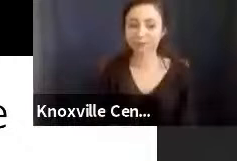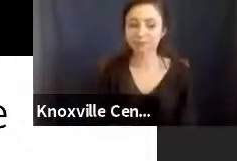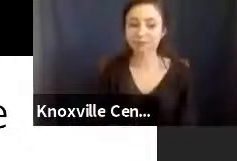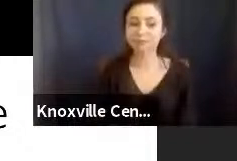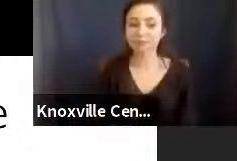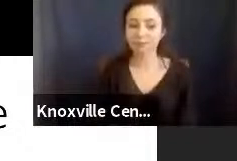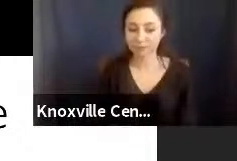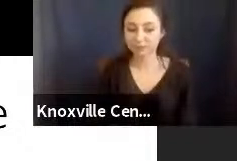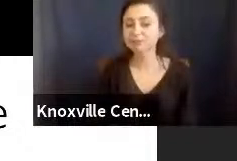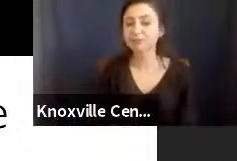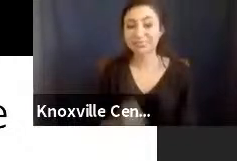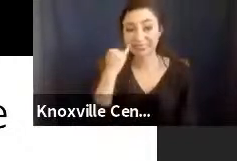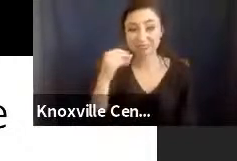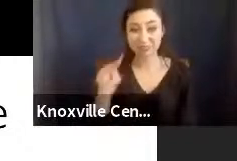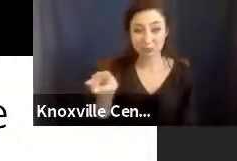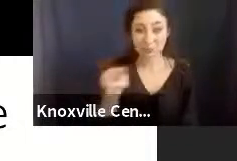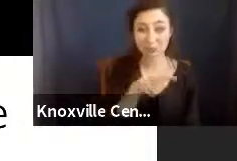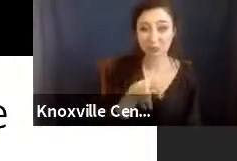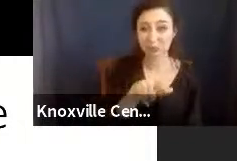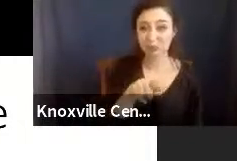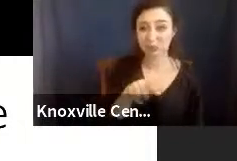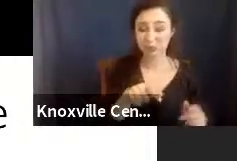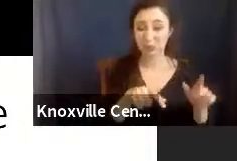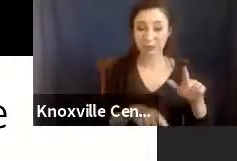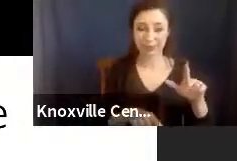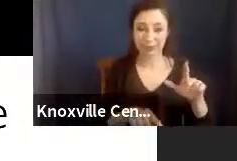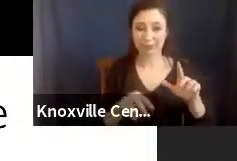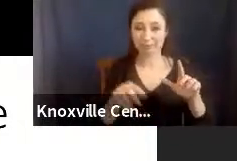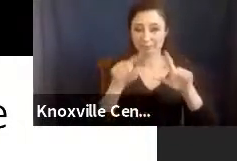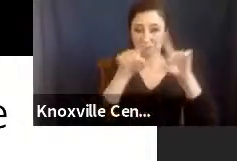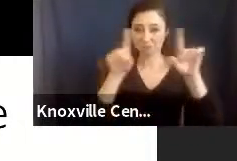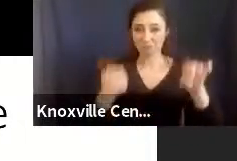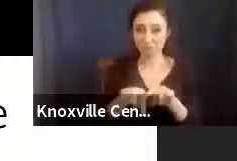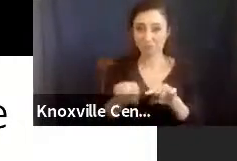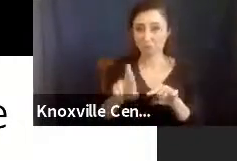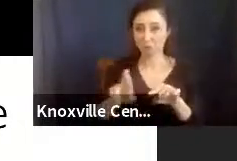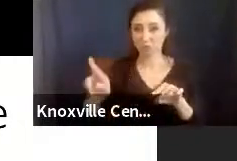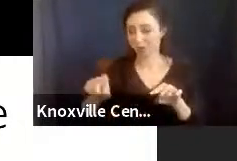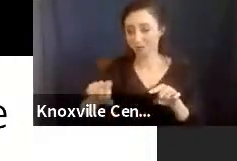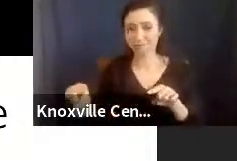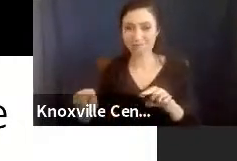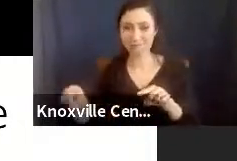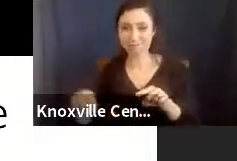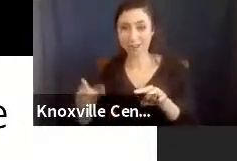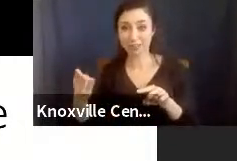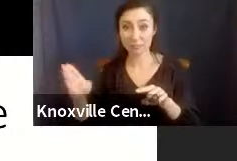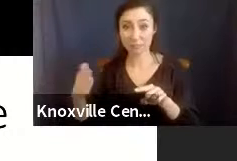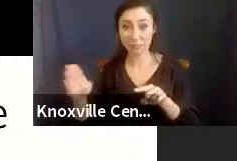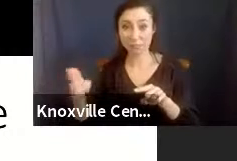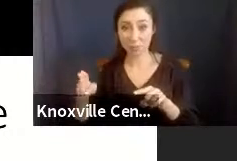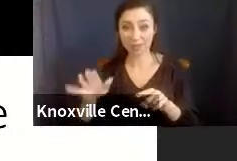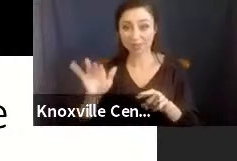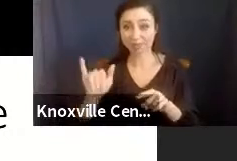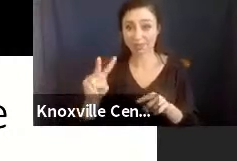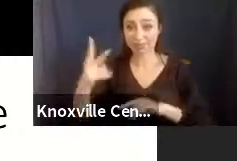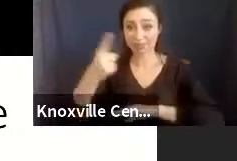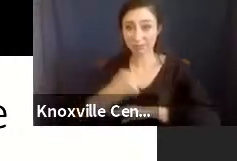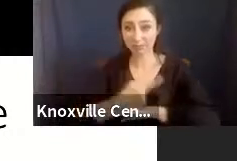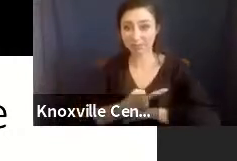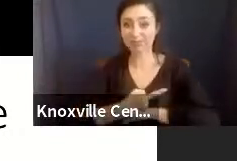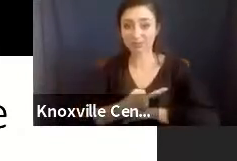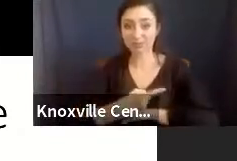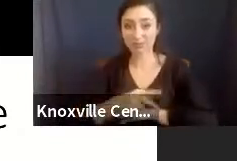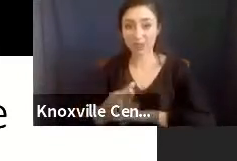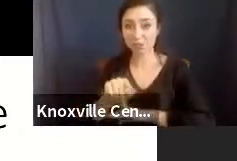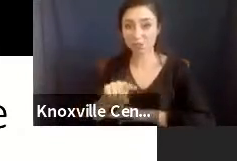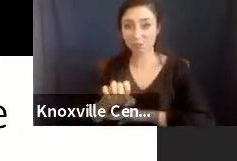at the lower right-hand side, that's the blue is the doubling day rate, and the yellow is a